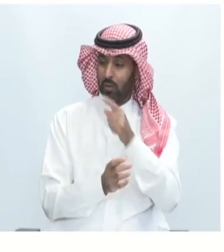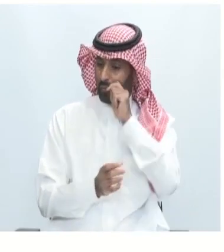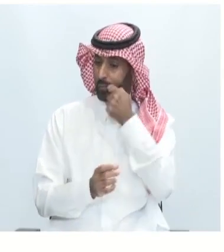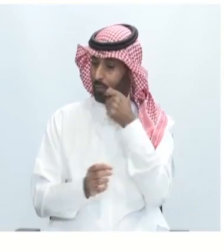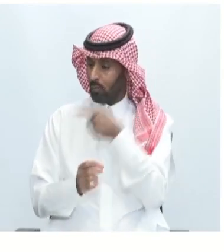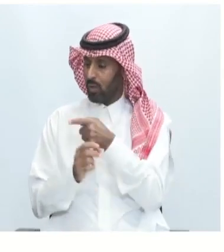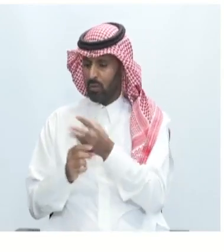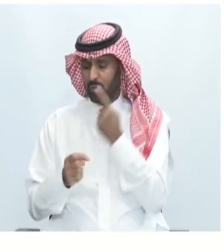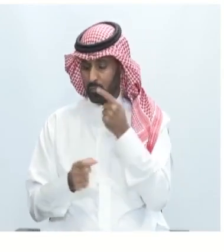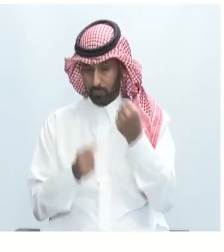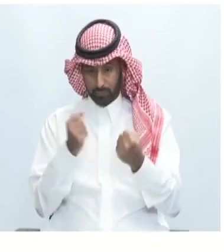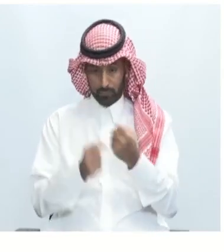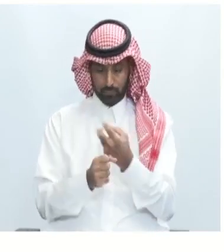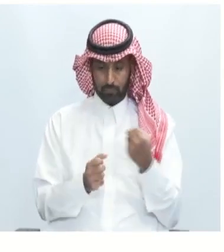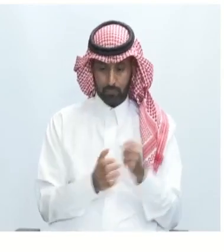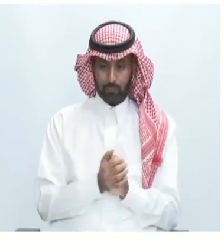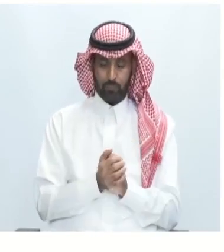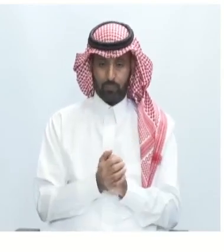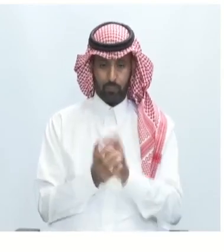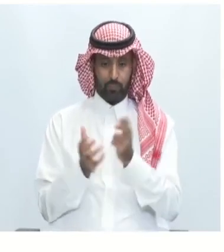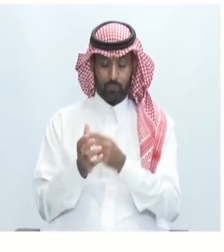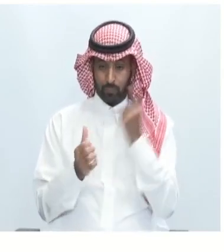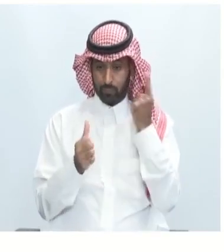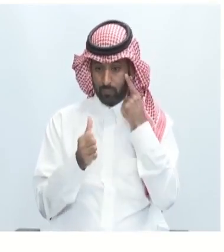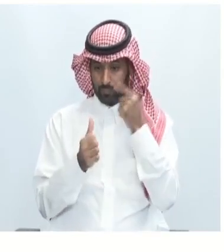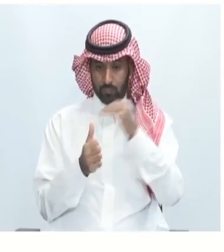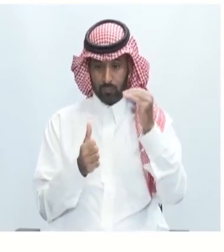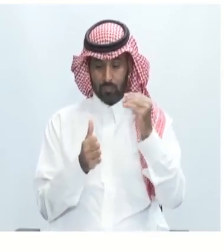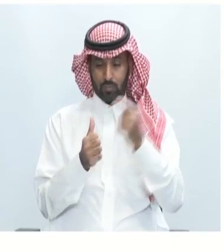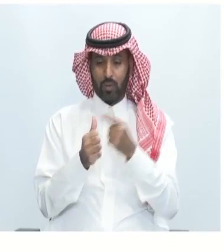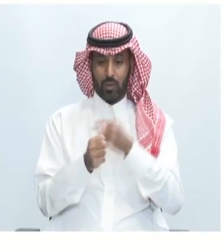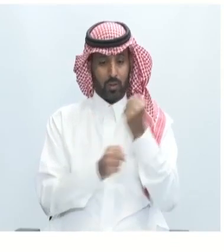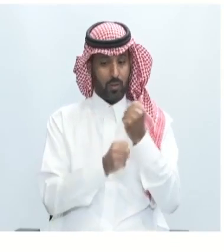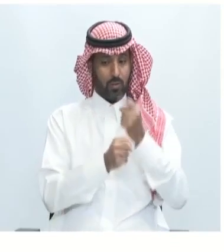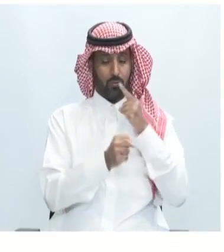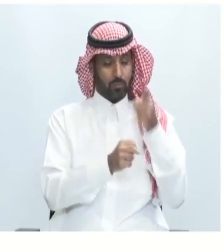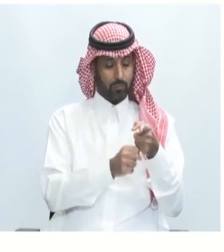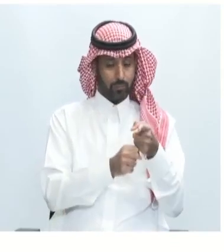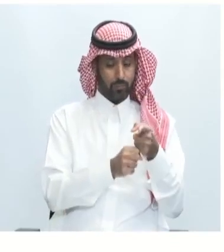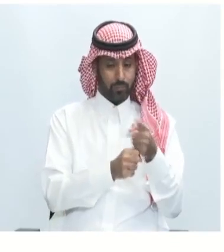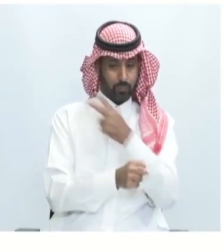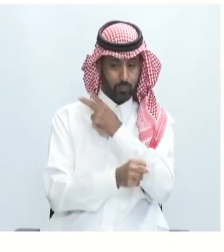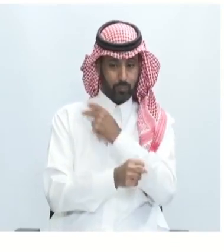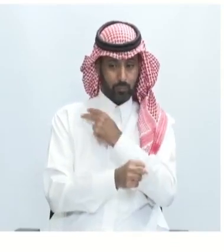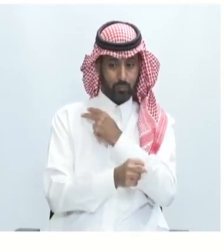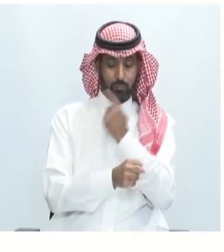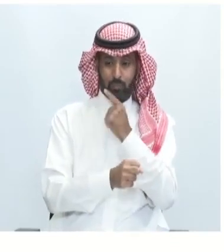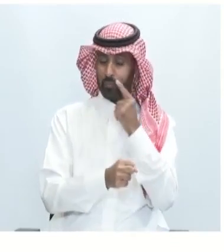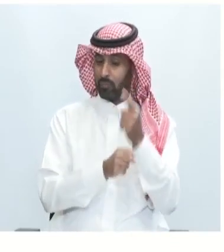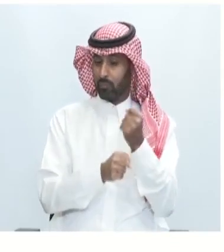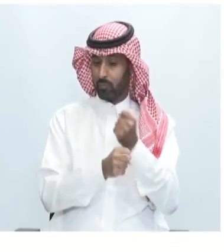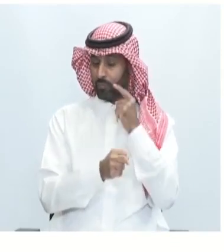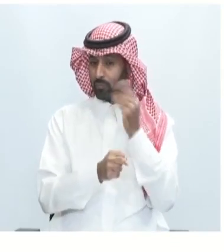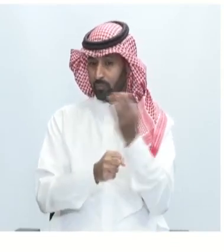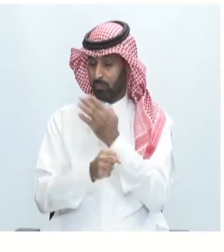were accused of stealing the car. So in the first sentence, the action accused is performed by the subject,